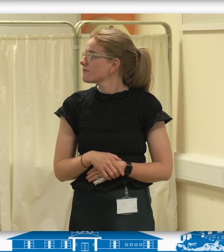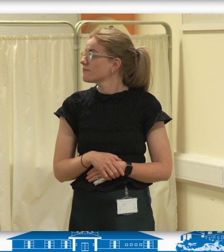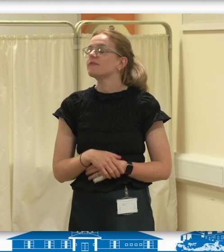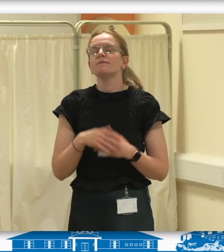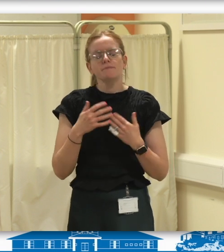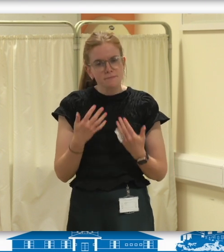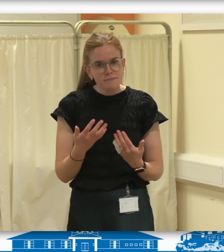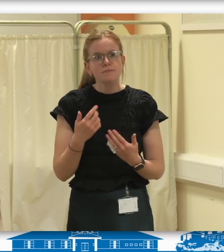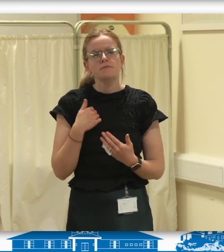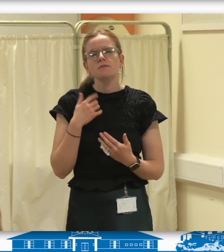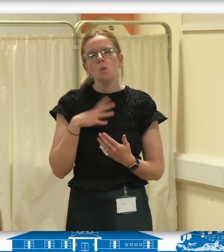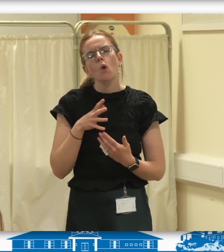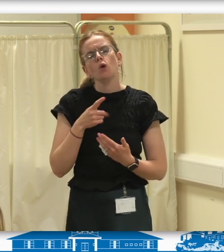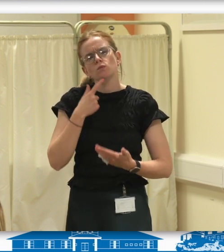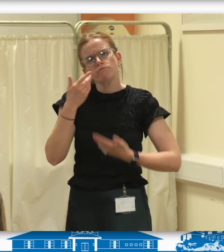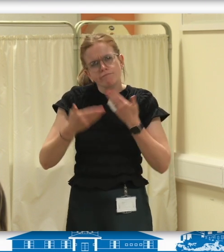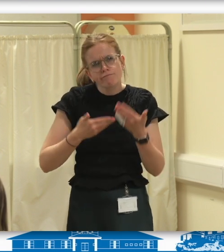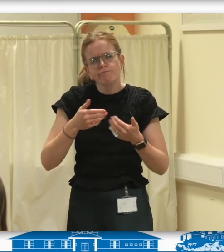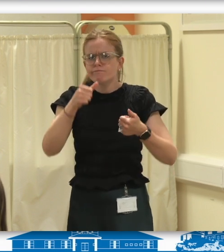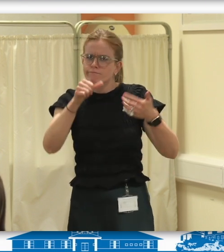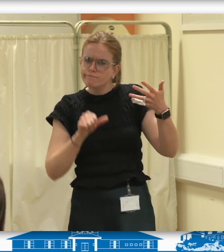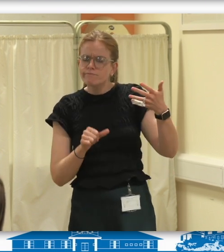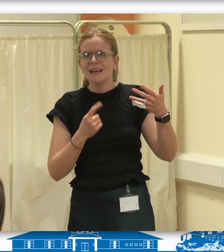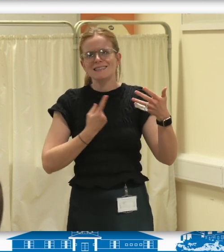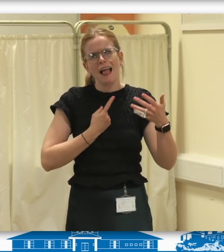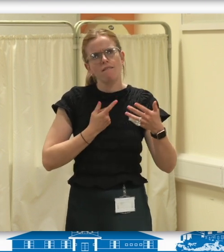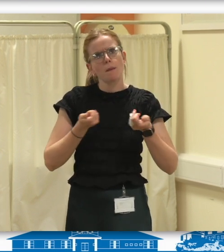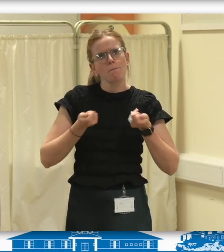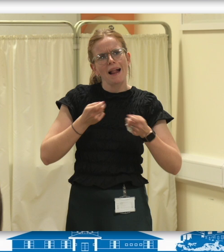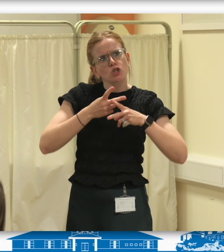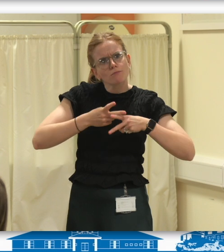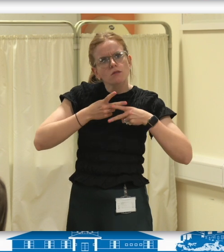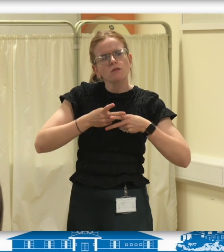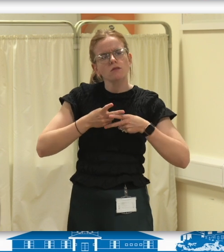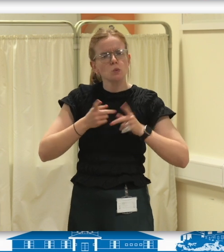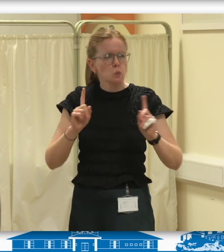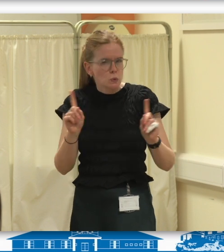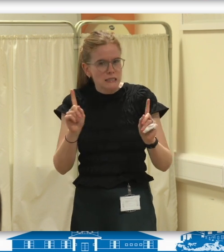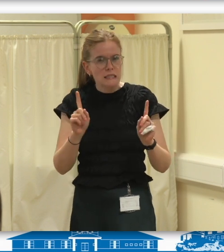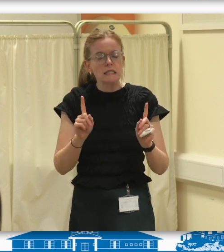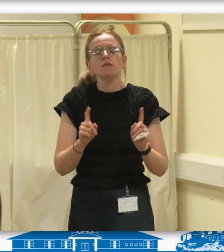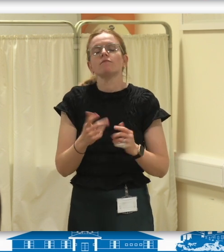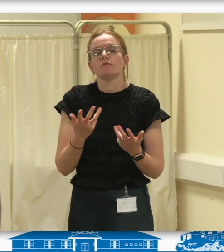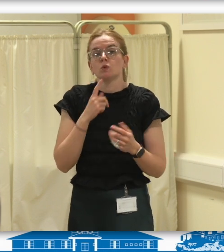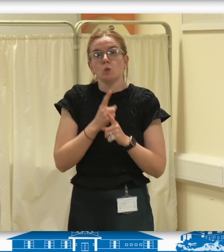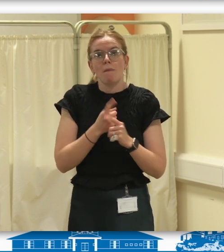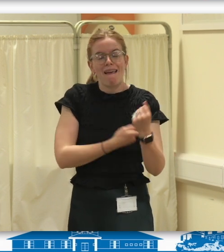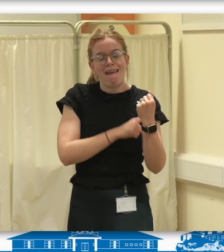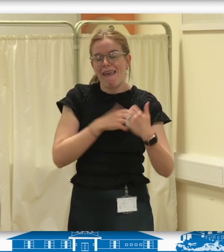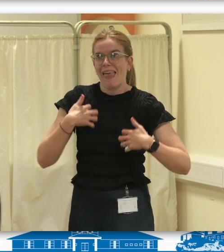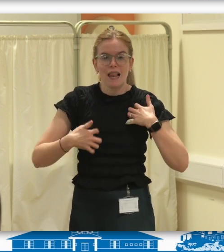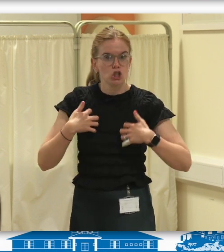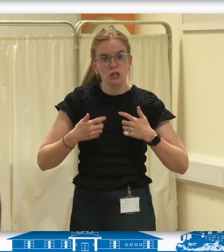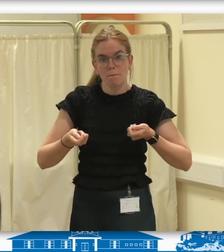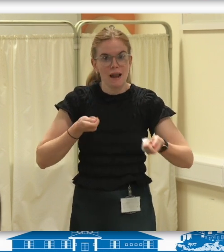So I just wanted to walk you through what some of these self-management strategies look like. So we look at energy management, which looks at